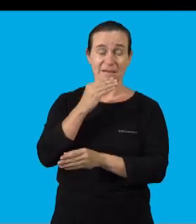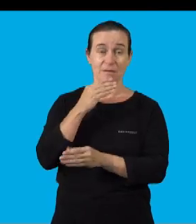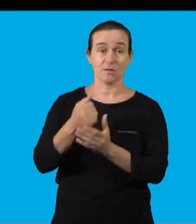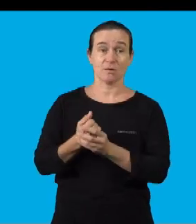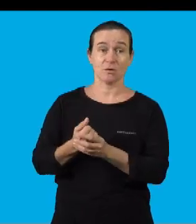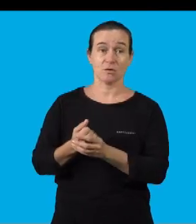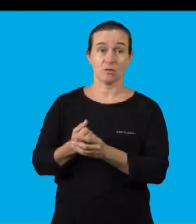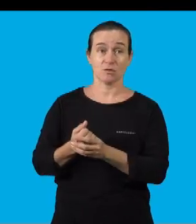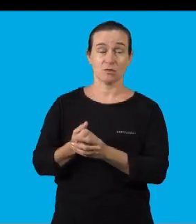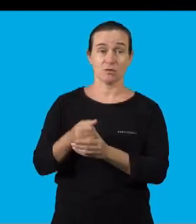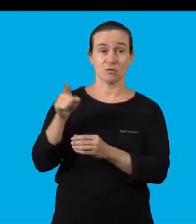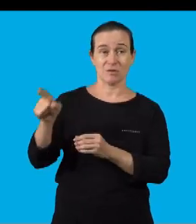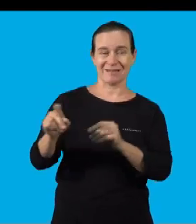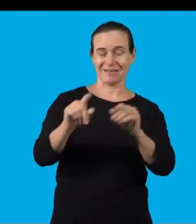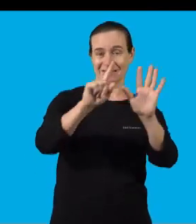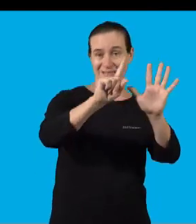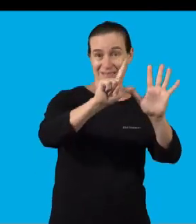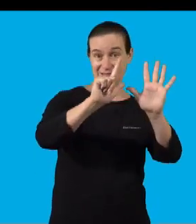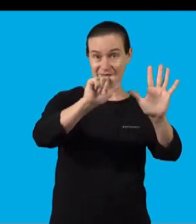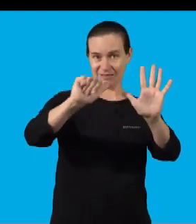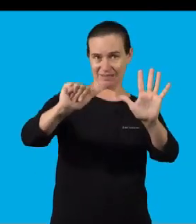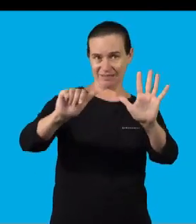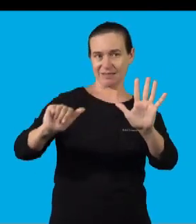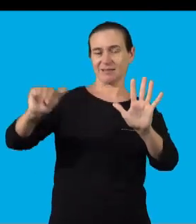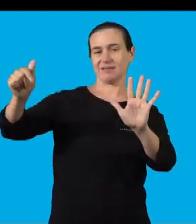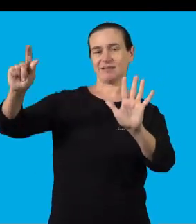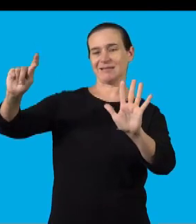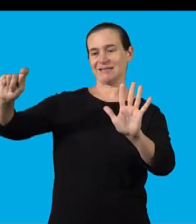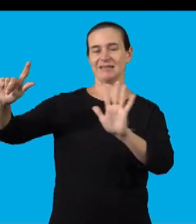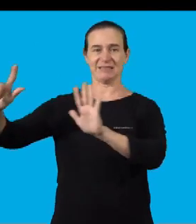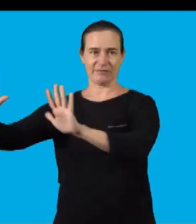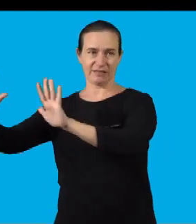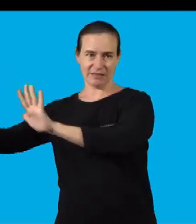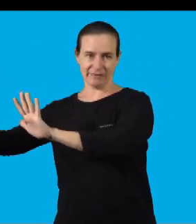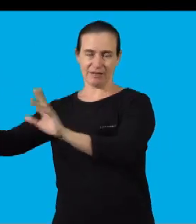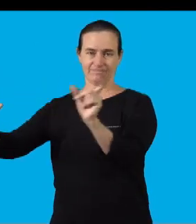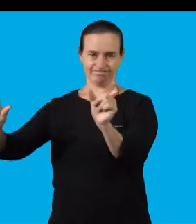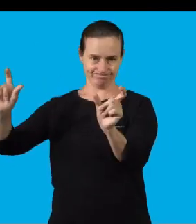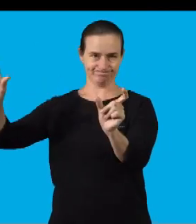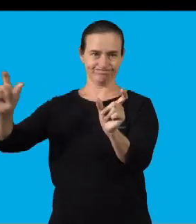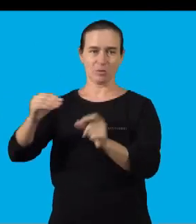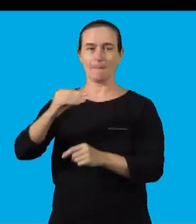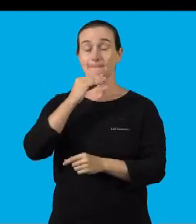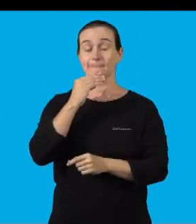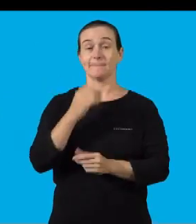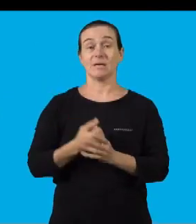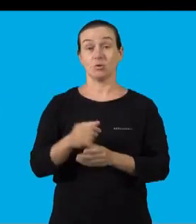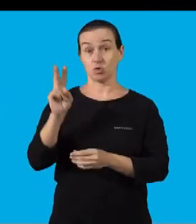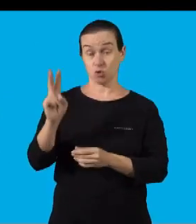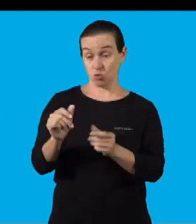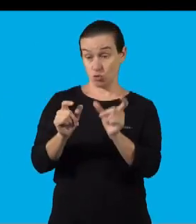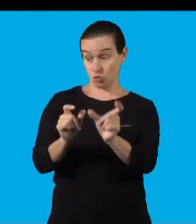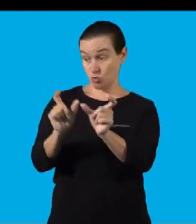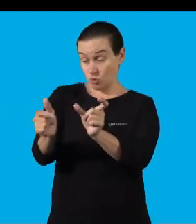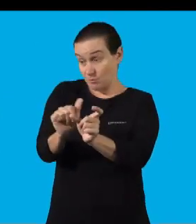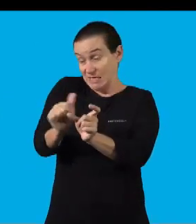be between term 76 and term 77. So our answer there will be the